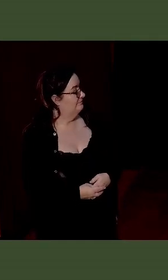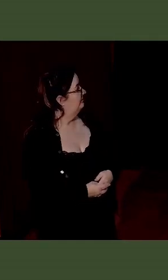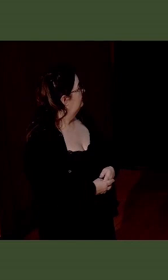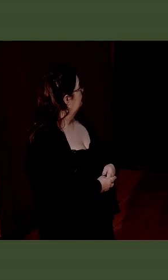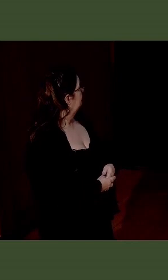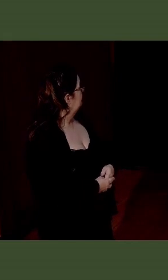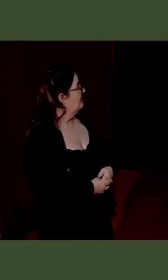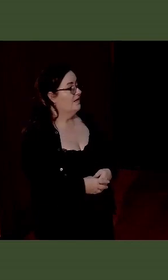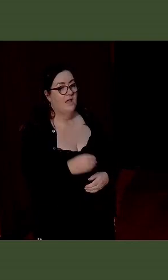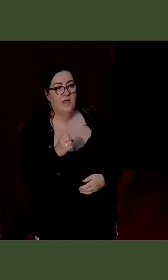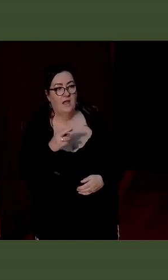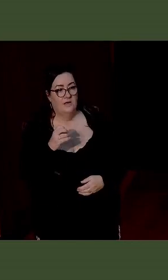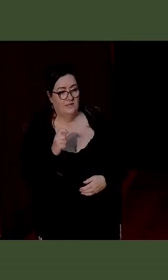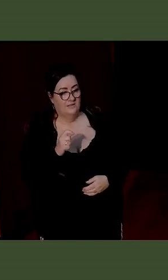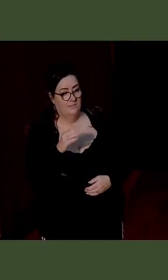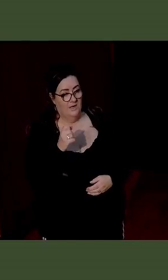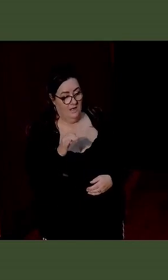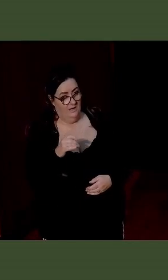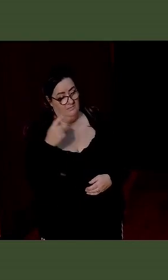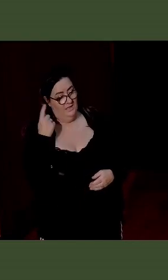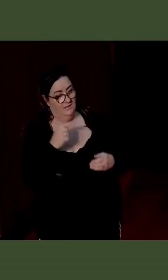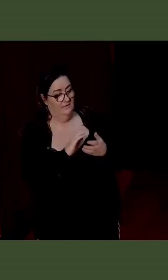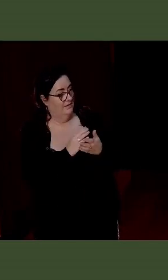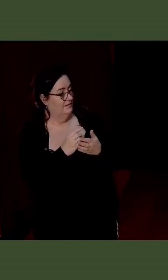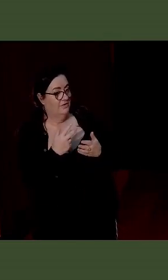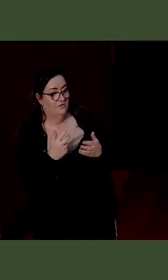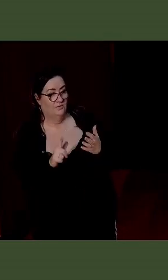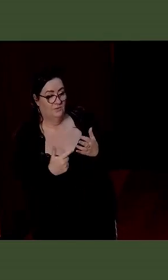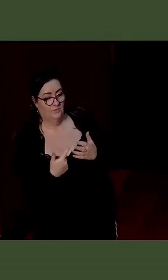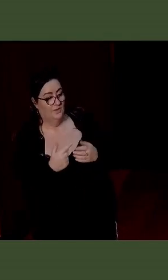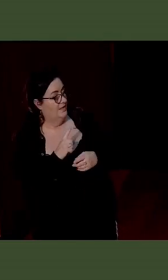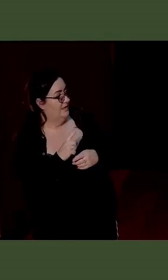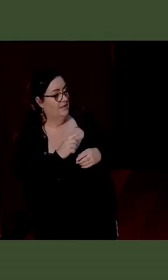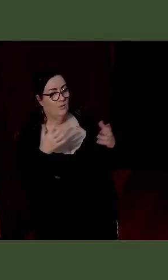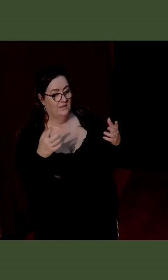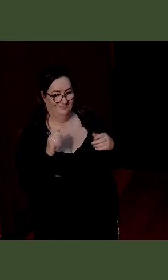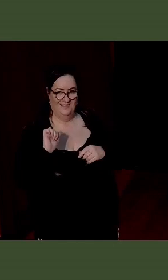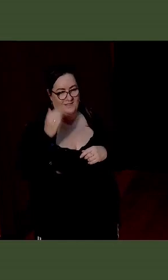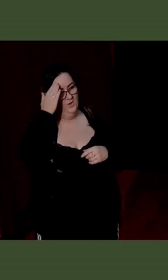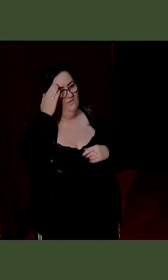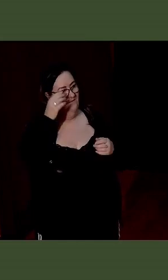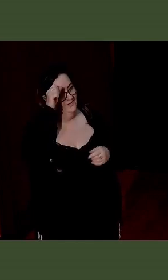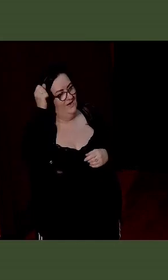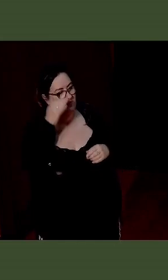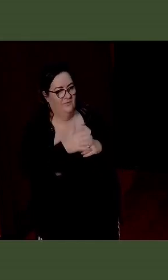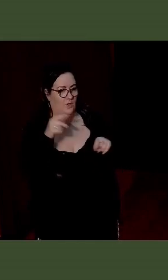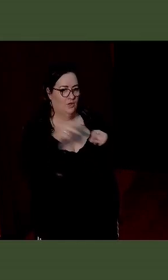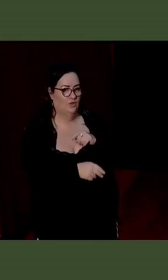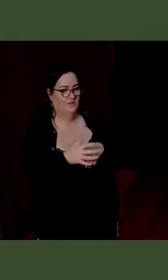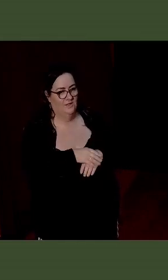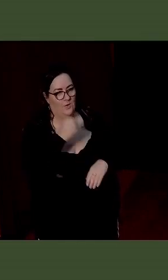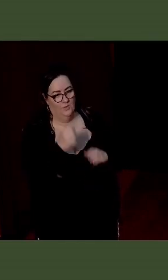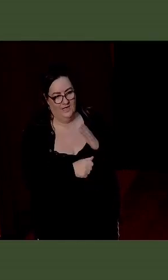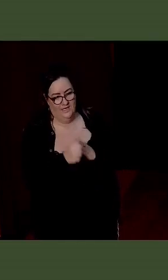Ernest Blythe, Minister of Finance, 1922-32, is remembered as the man who cut the old age pensions.